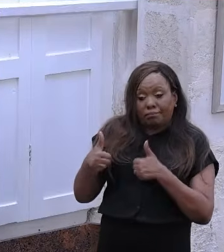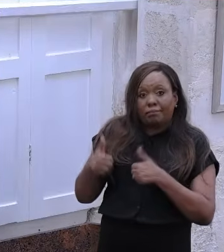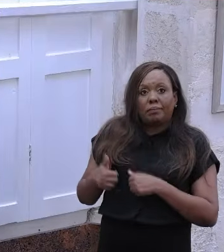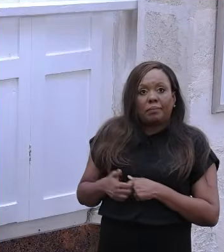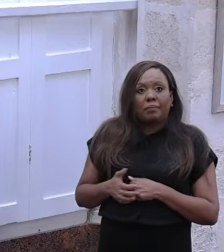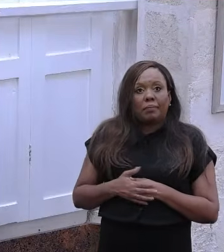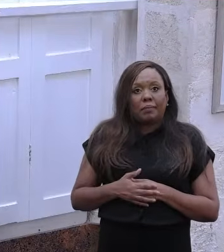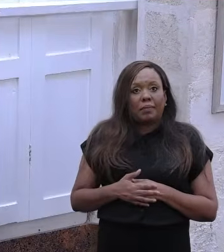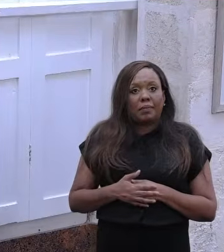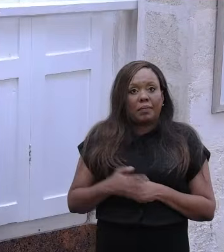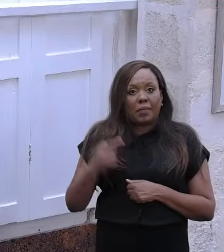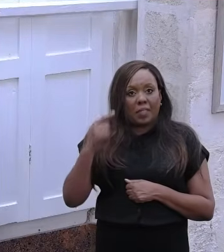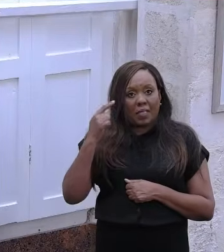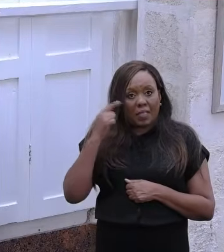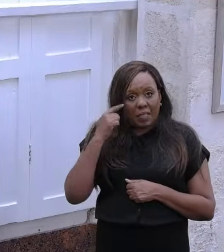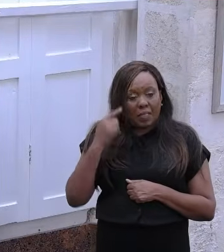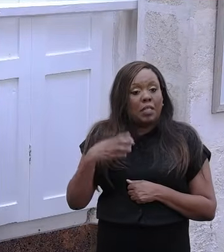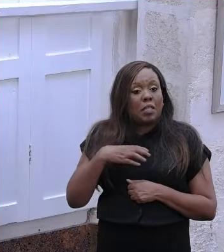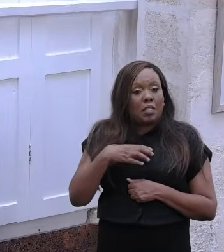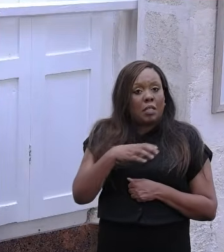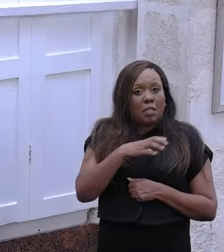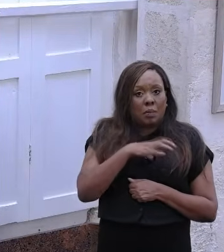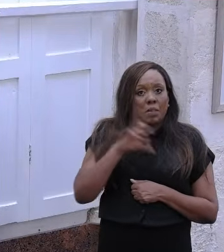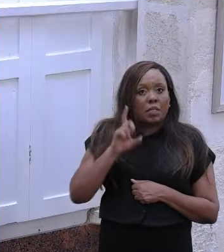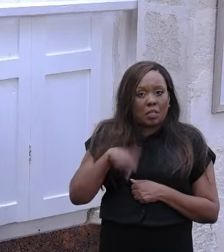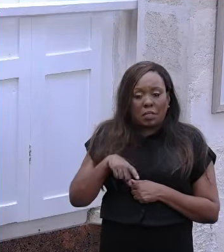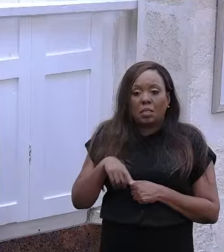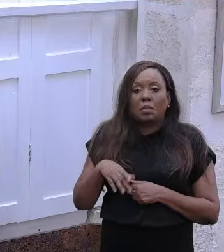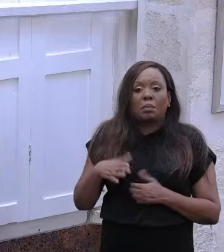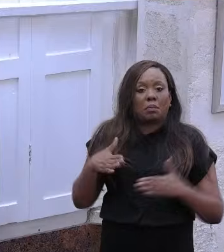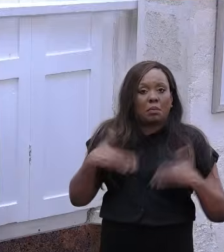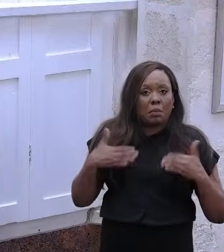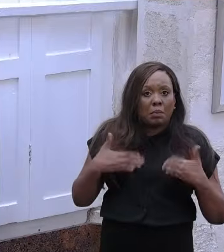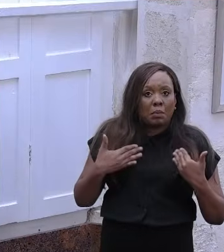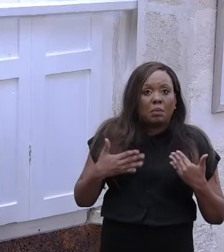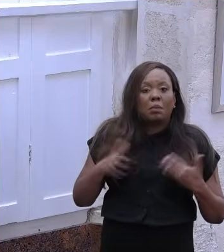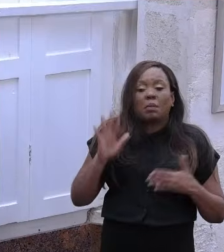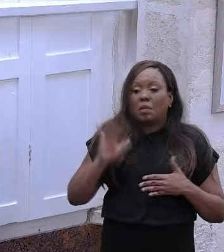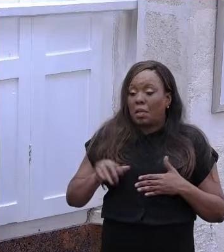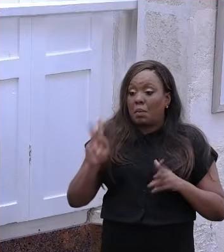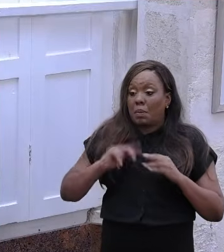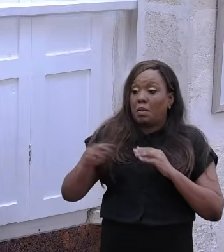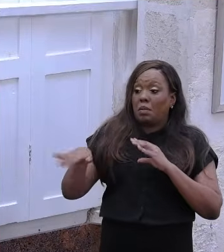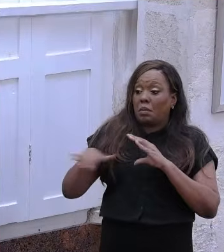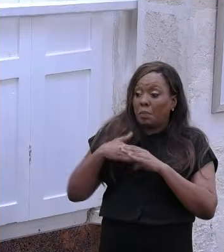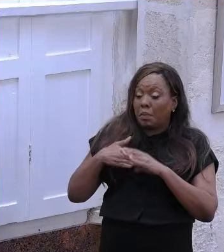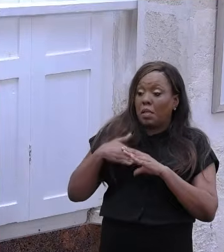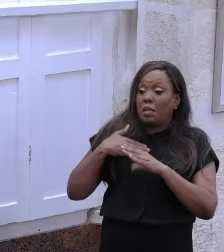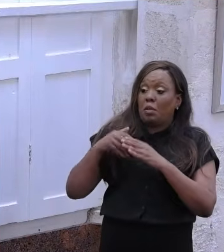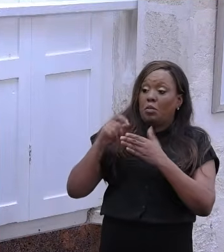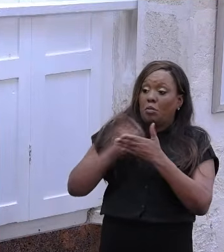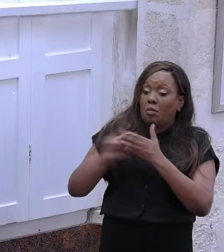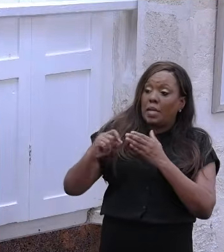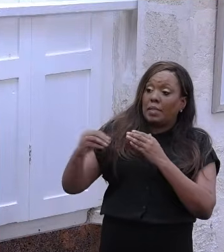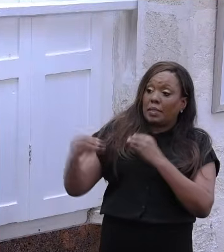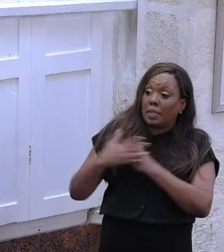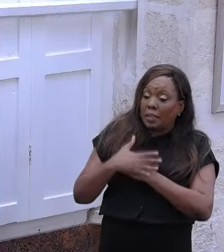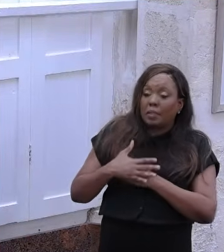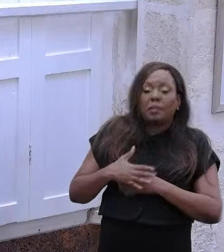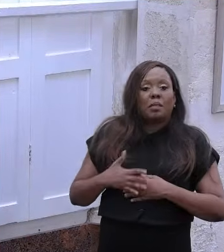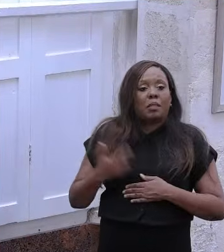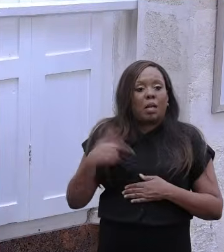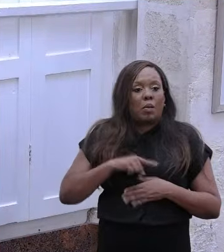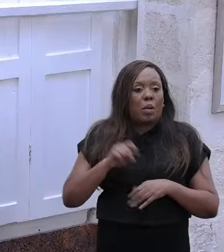this committee needs to record that their submissions are in fact correct and appropriate,